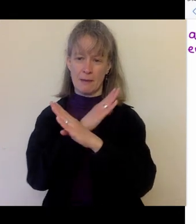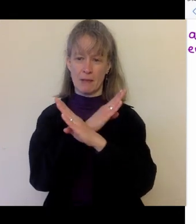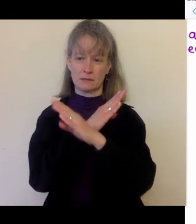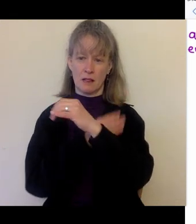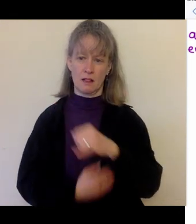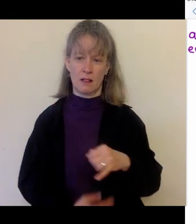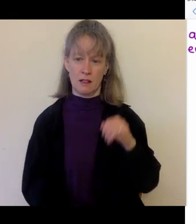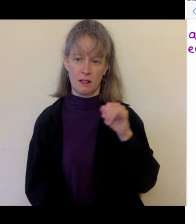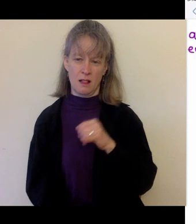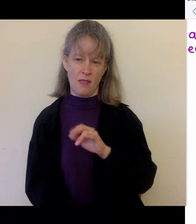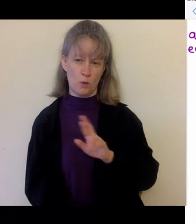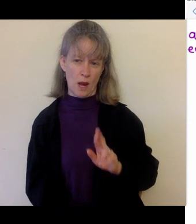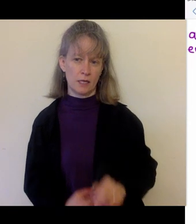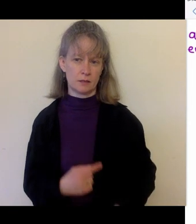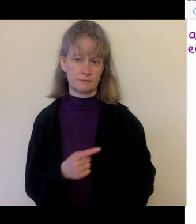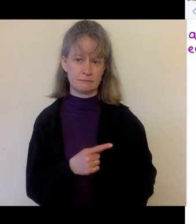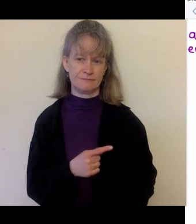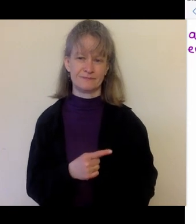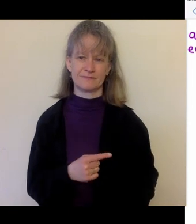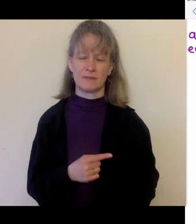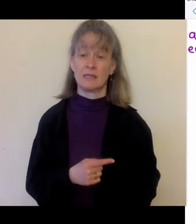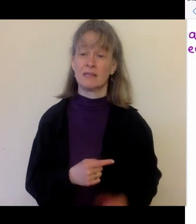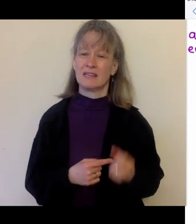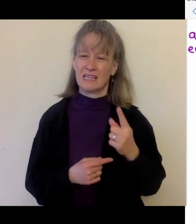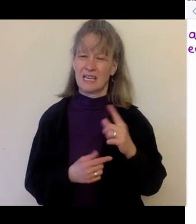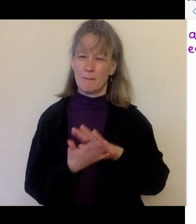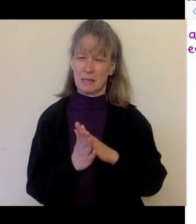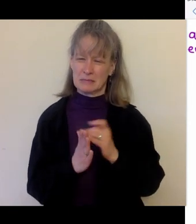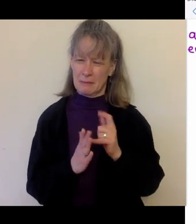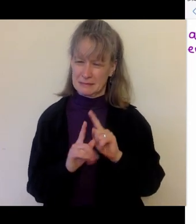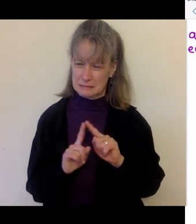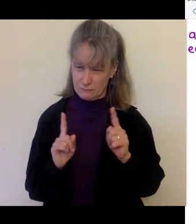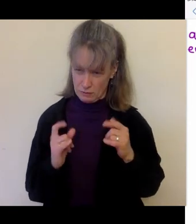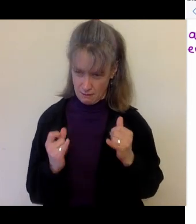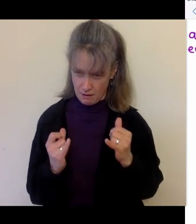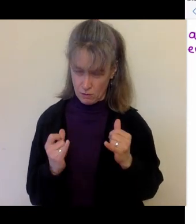And here's where things get a little bit different.